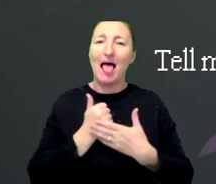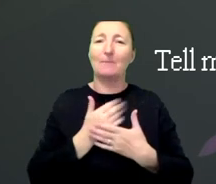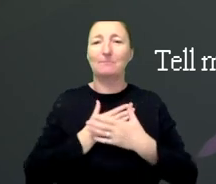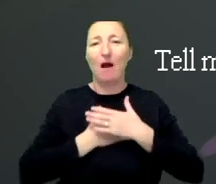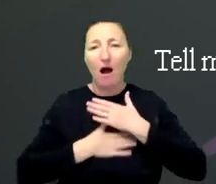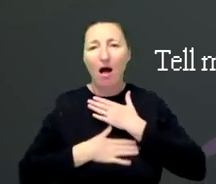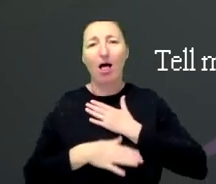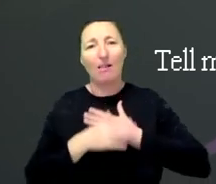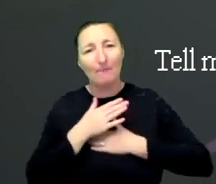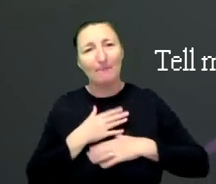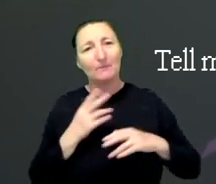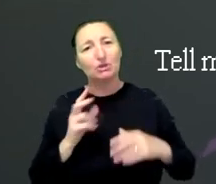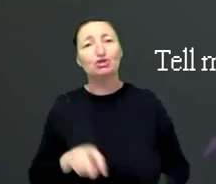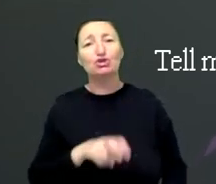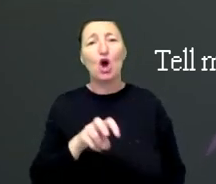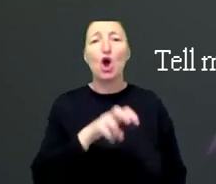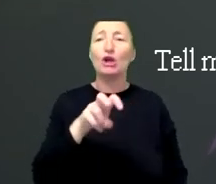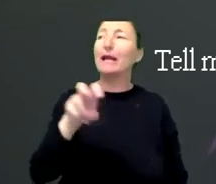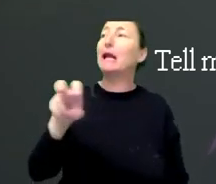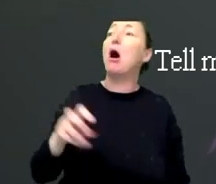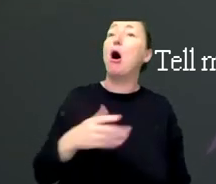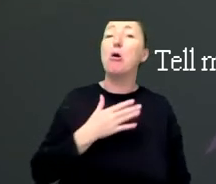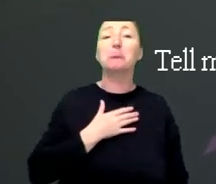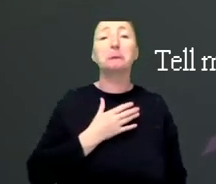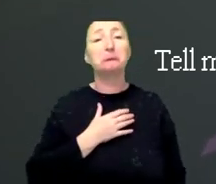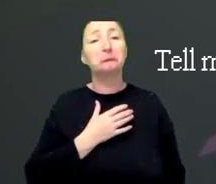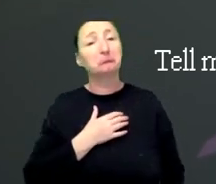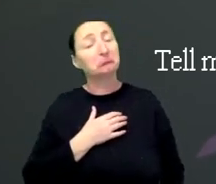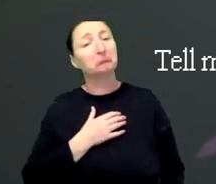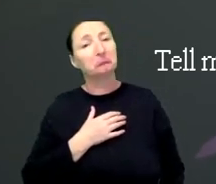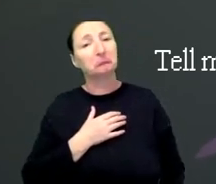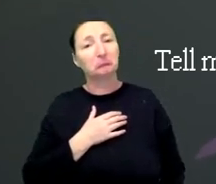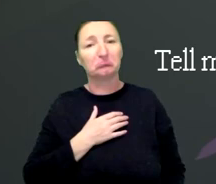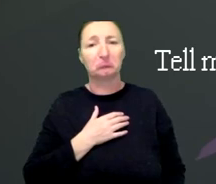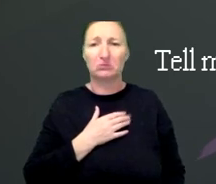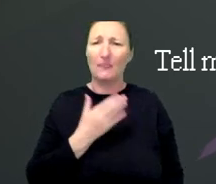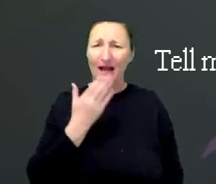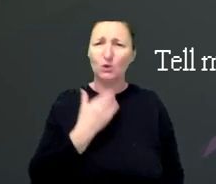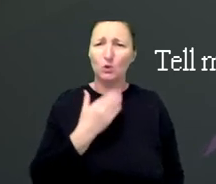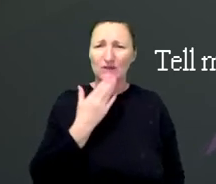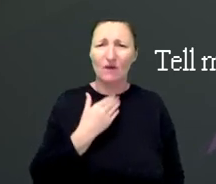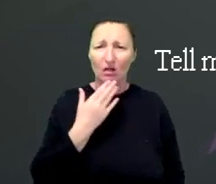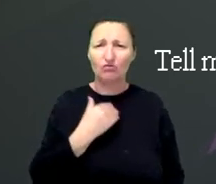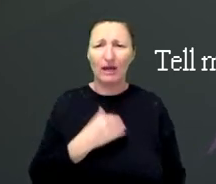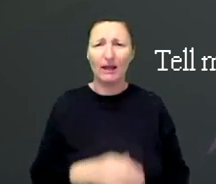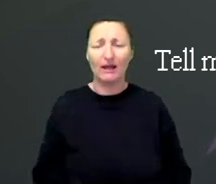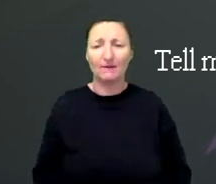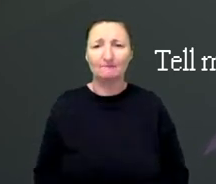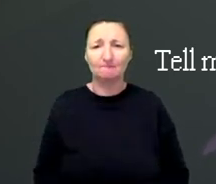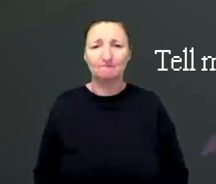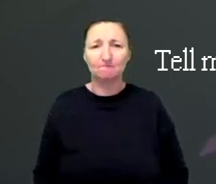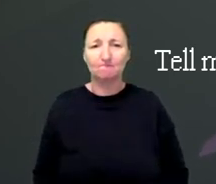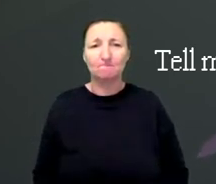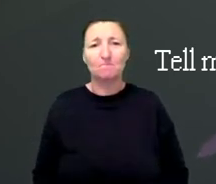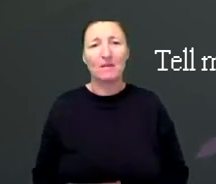lot. Yeah, it's nice. I think that it's good to have. Yeah, like I think you talked about it all as like a kind of space of care. So